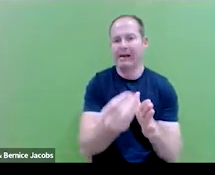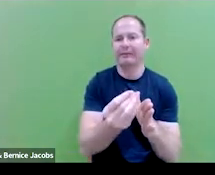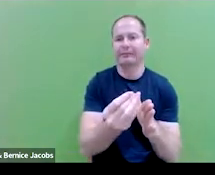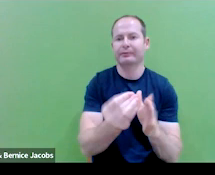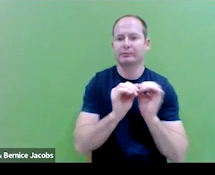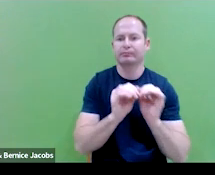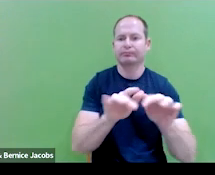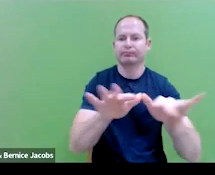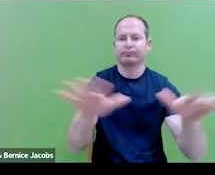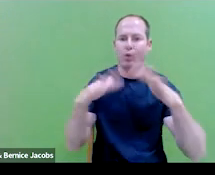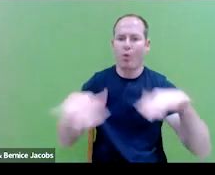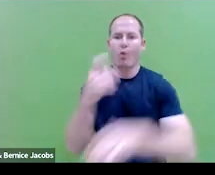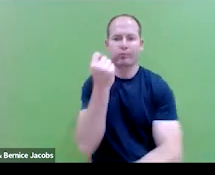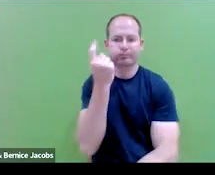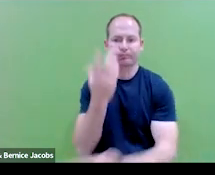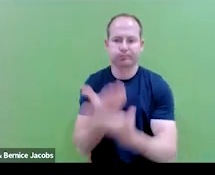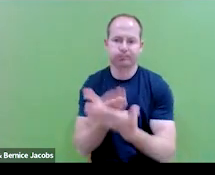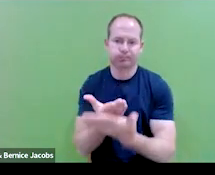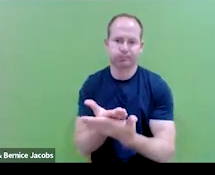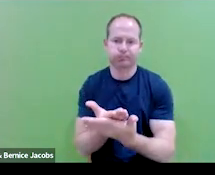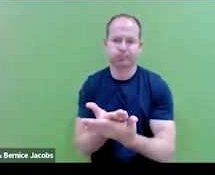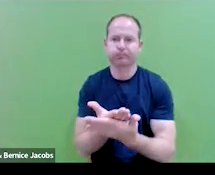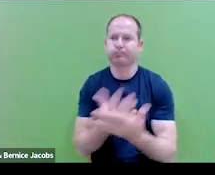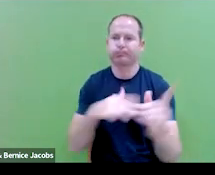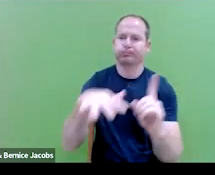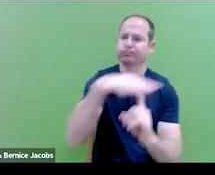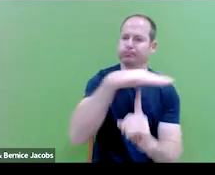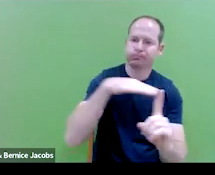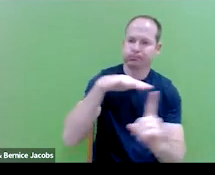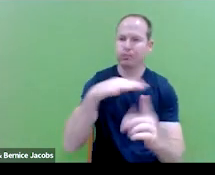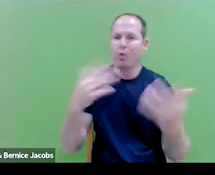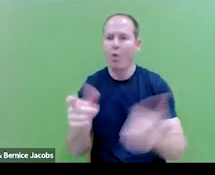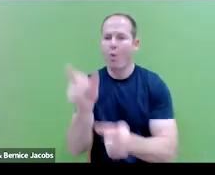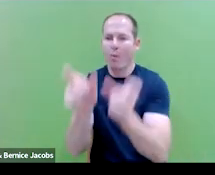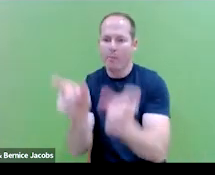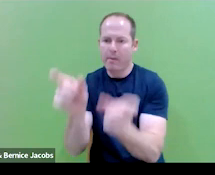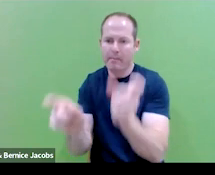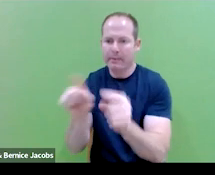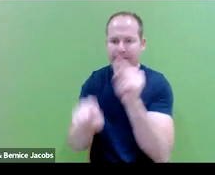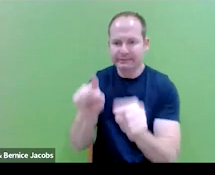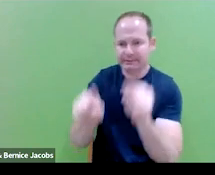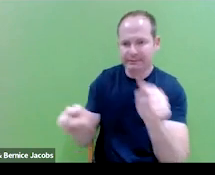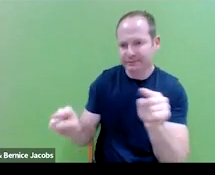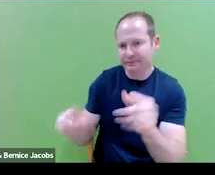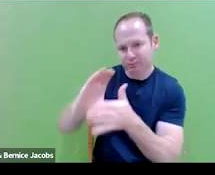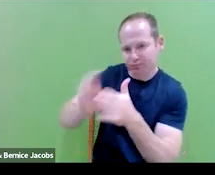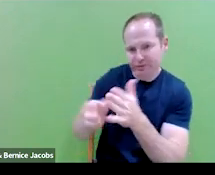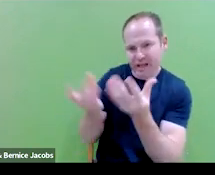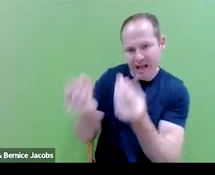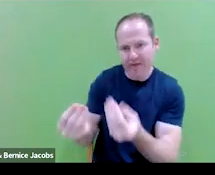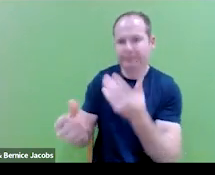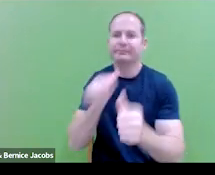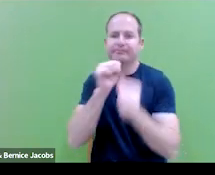user, regardless of conditions or surroundings, and the user's sensory abilities. So